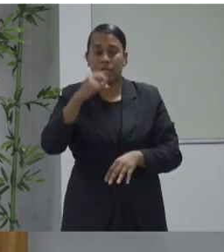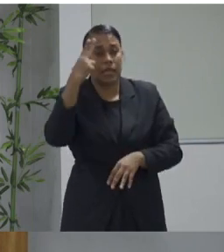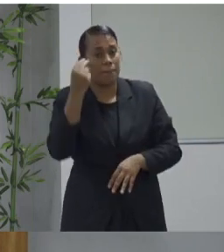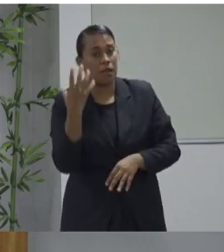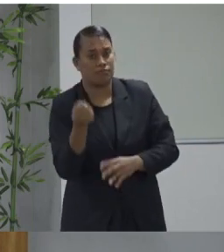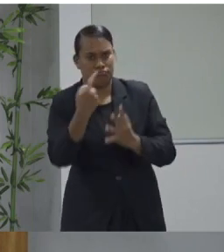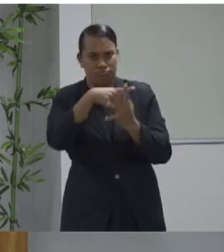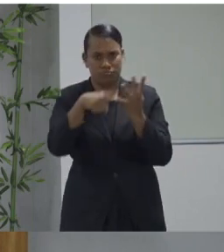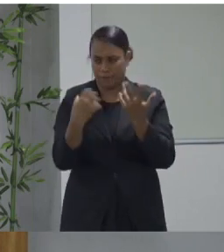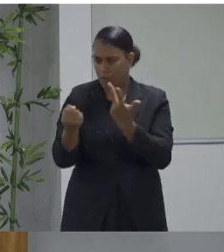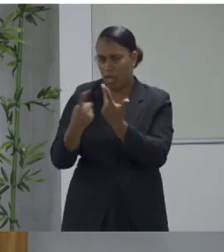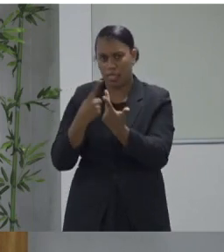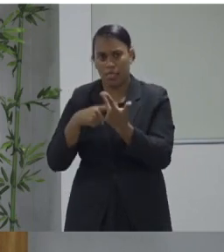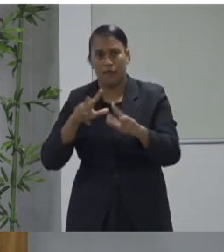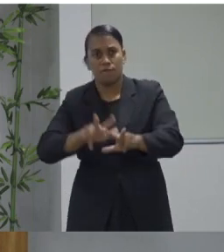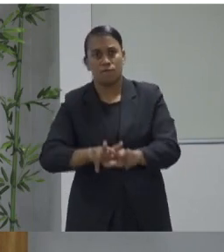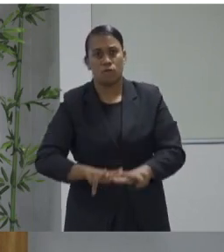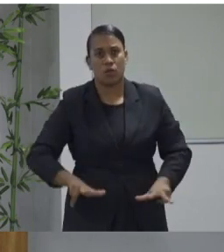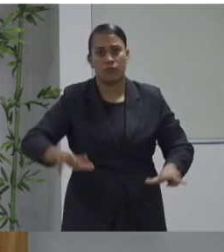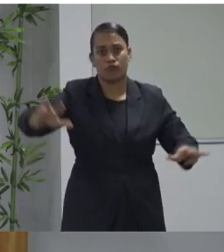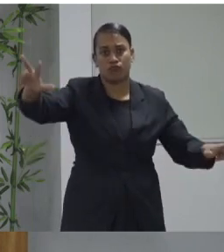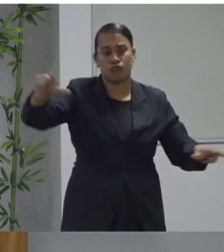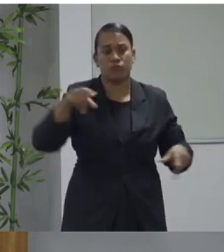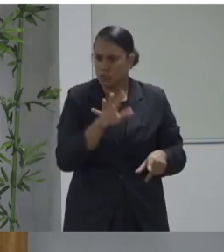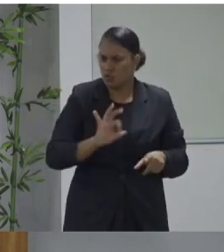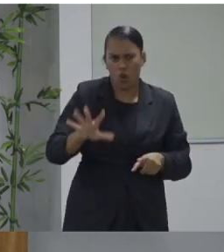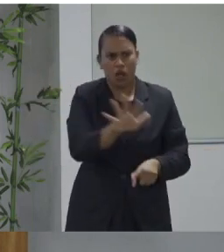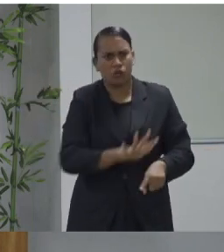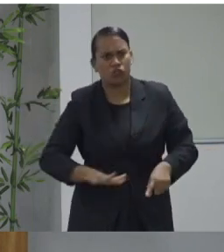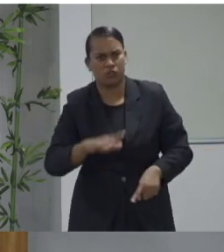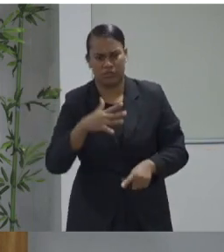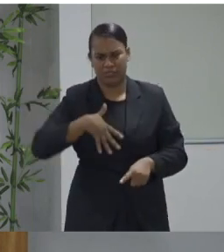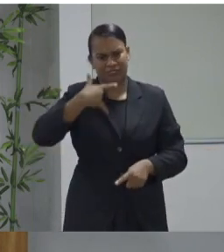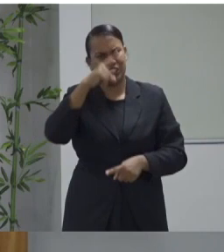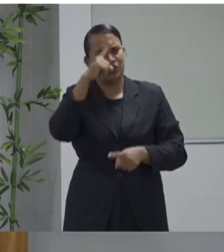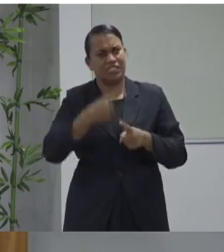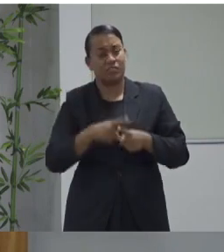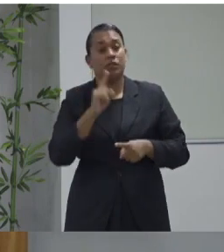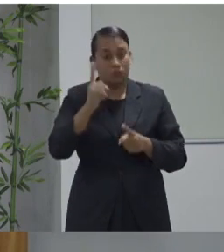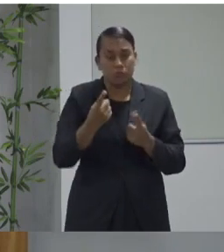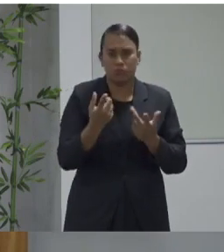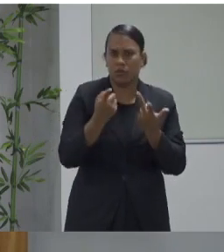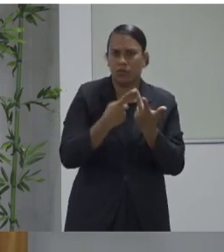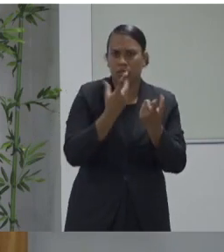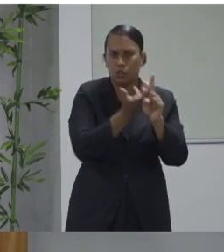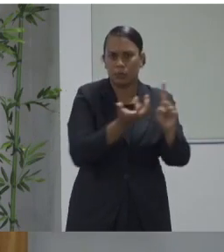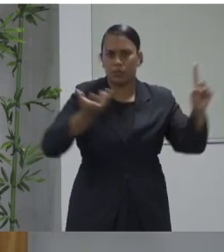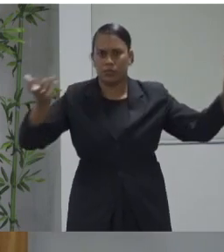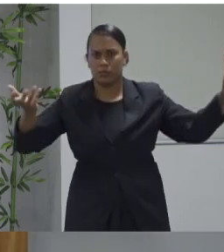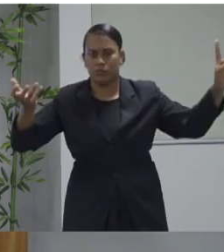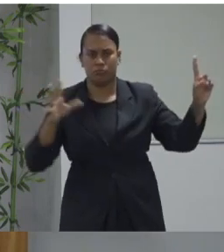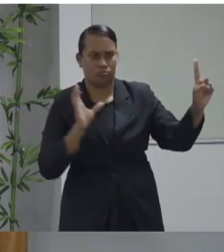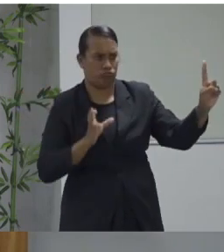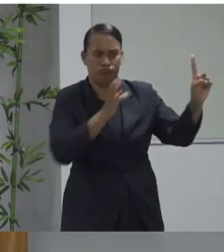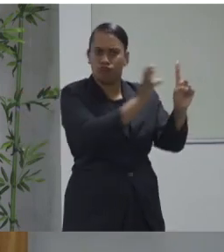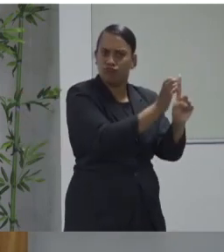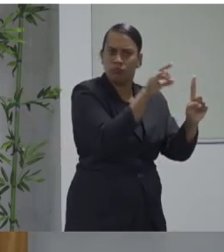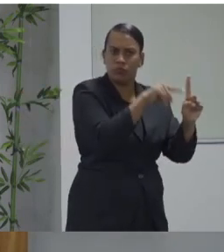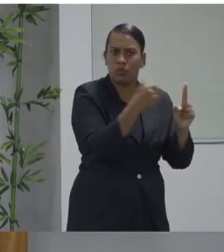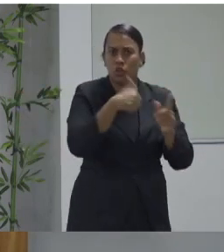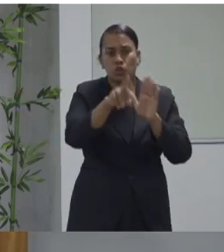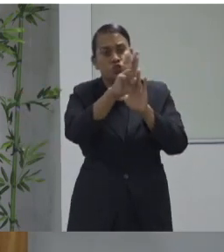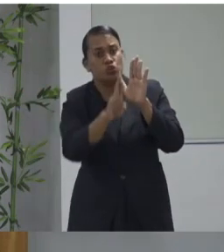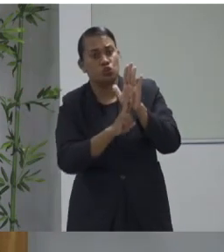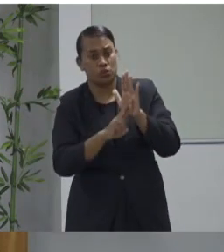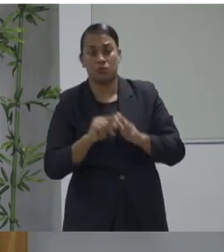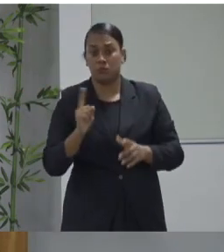area that is asymptomatic and has been on self-quarantine. He's followed the rules till now. And again, it's in the best